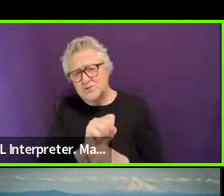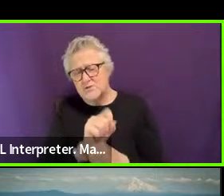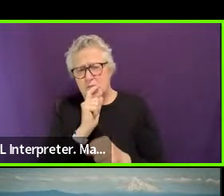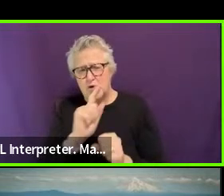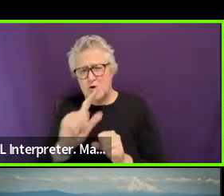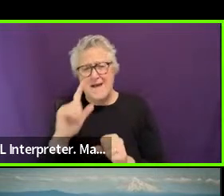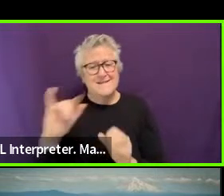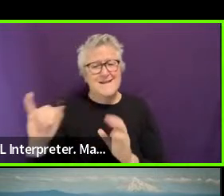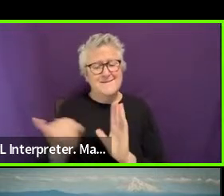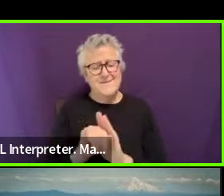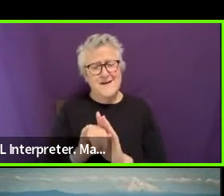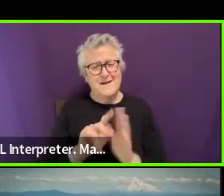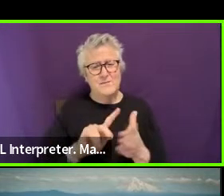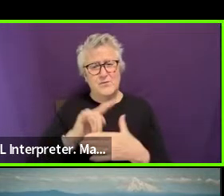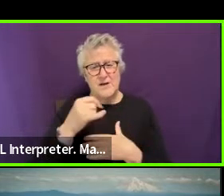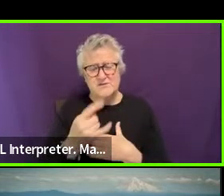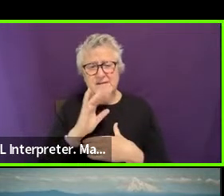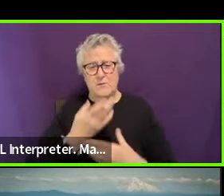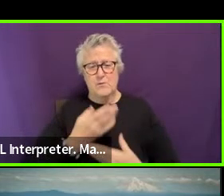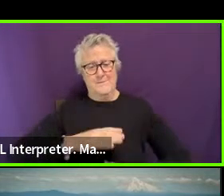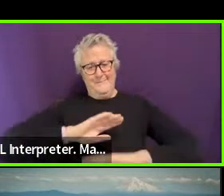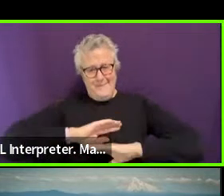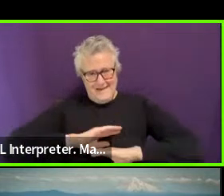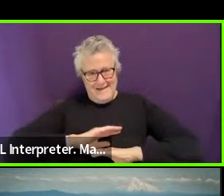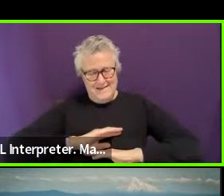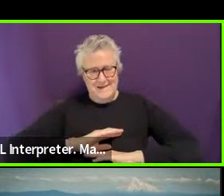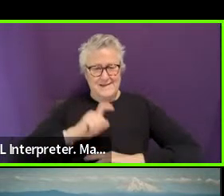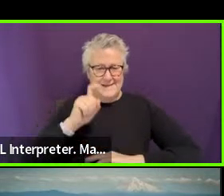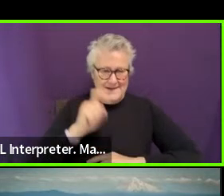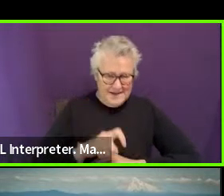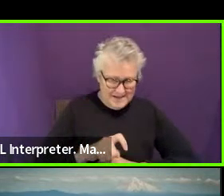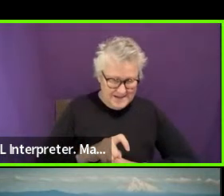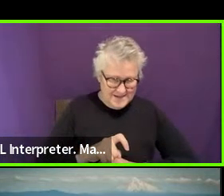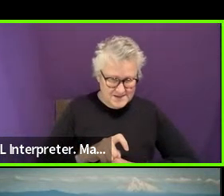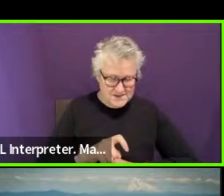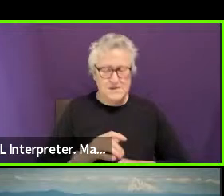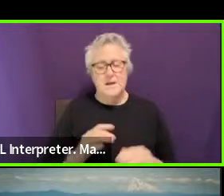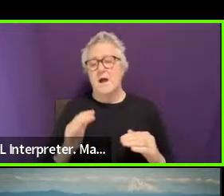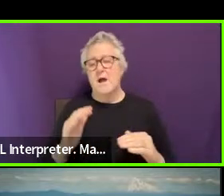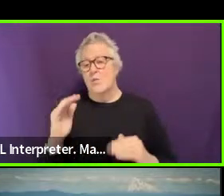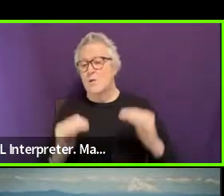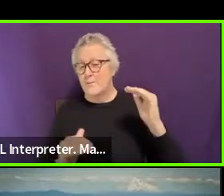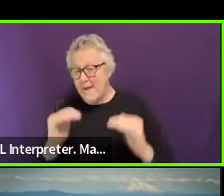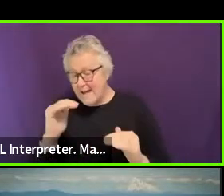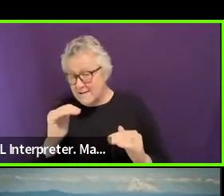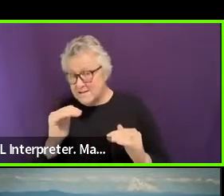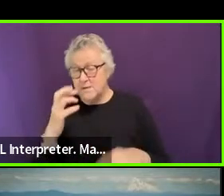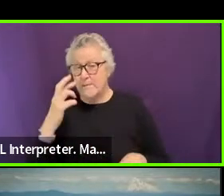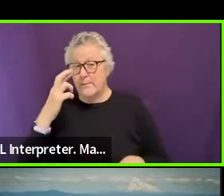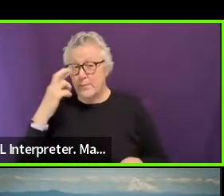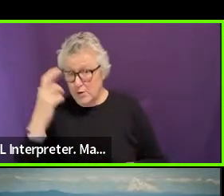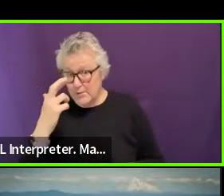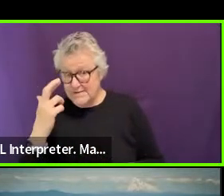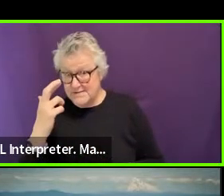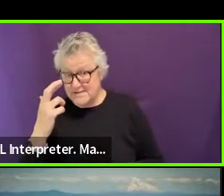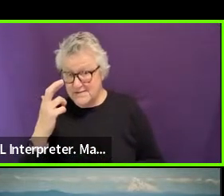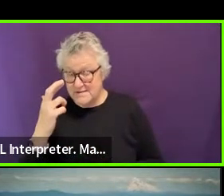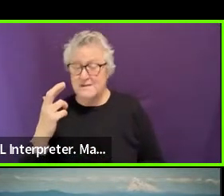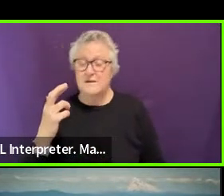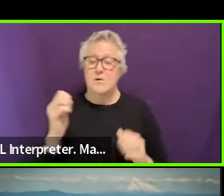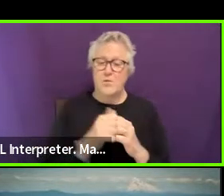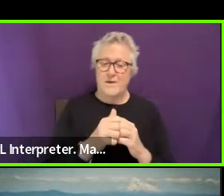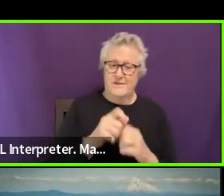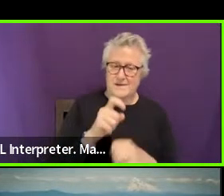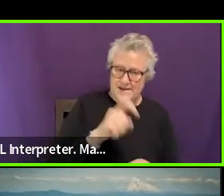and balance purpose and need, and the balanced need for more connections to our desired